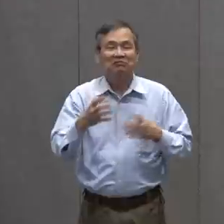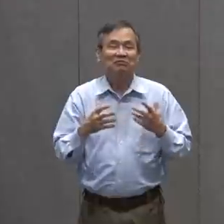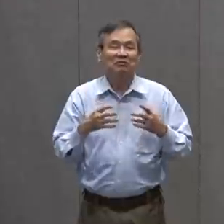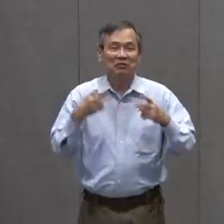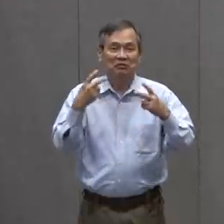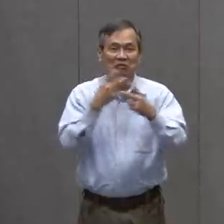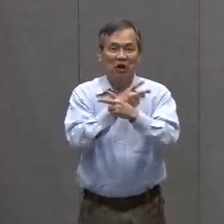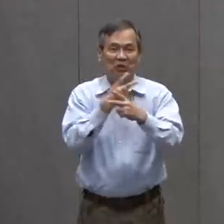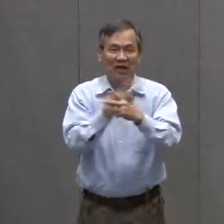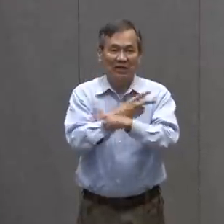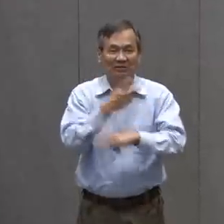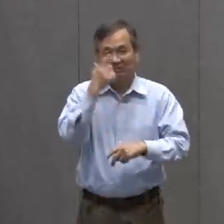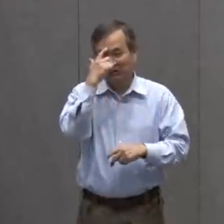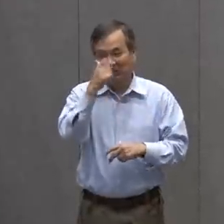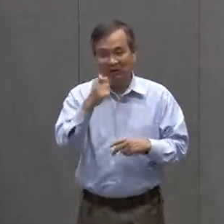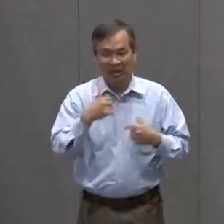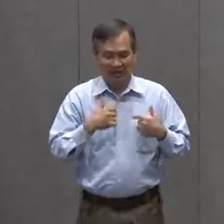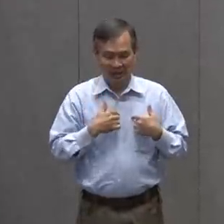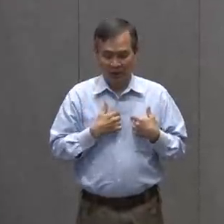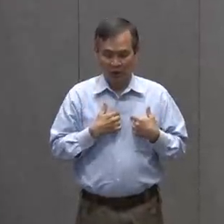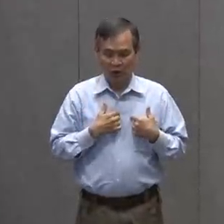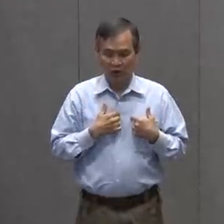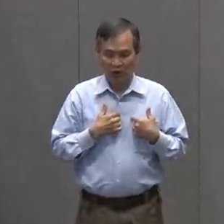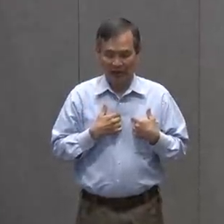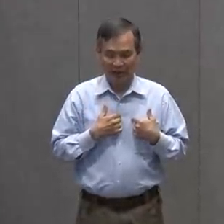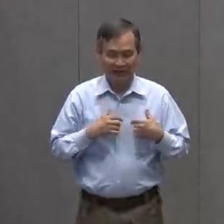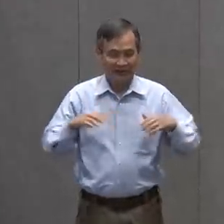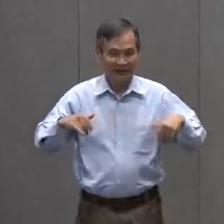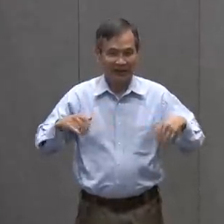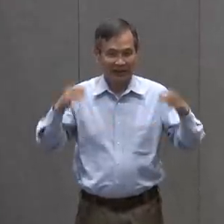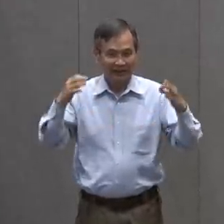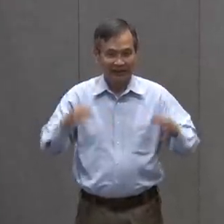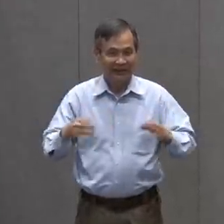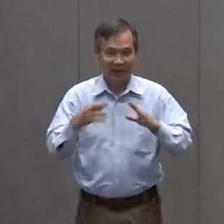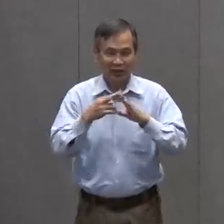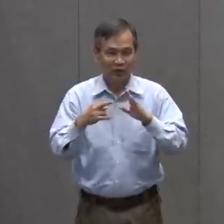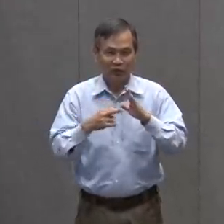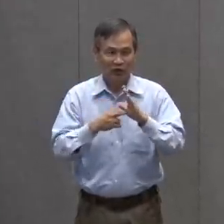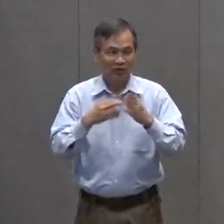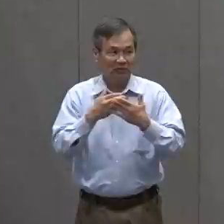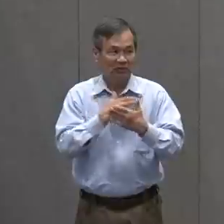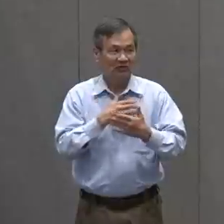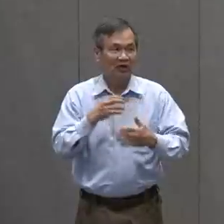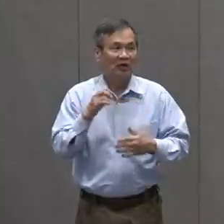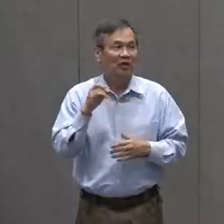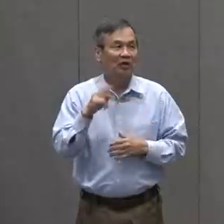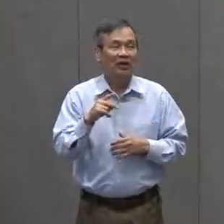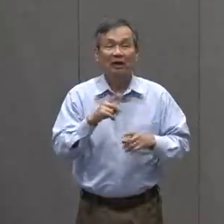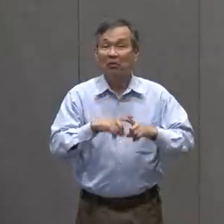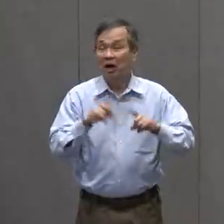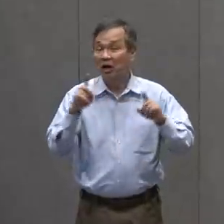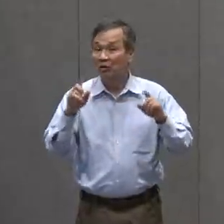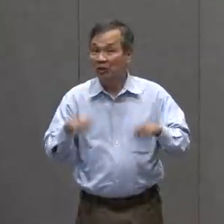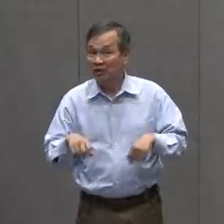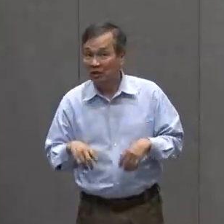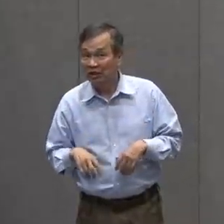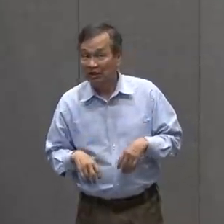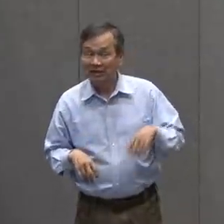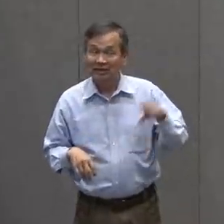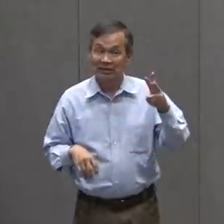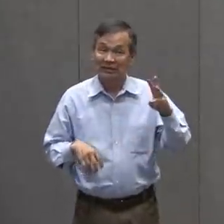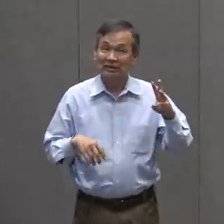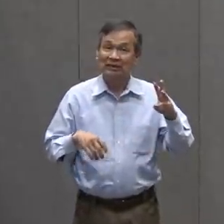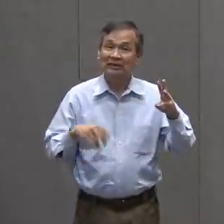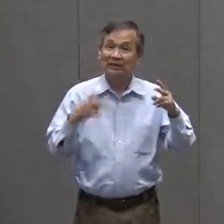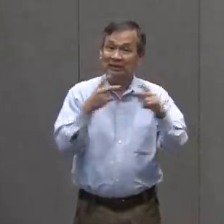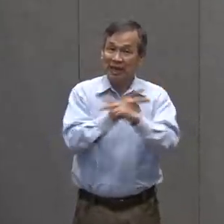it's up to you. I mean, we didn't decide the rules ahead. I'll go ahead and I'll let you do the next turn. Okay. But we could have used 6